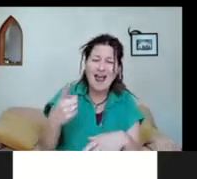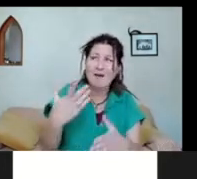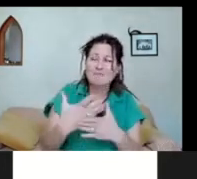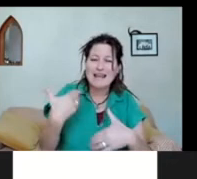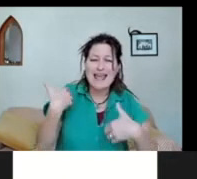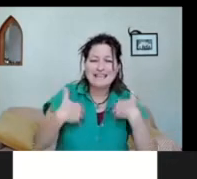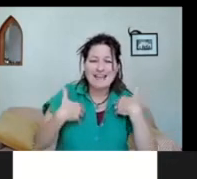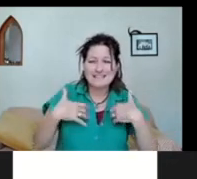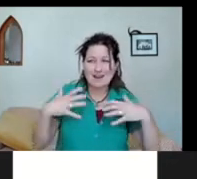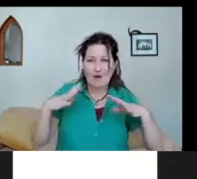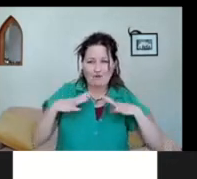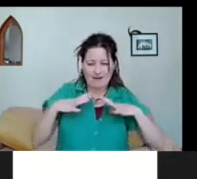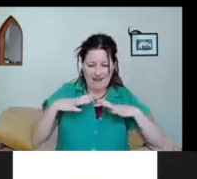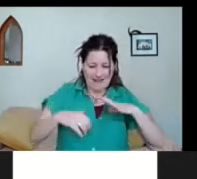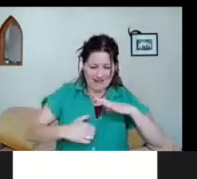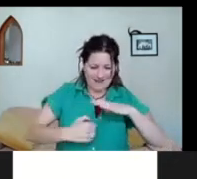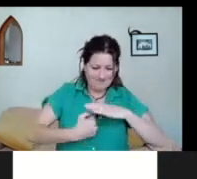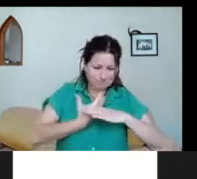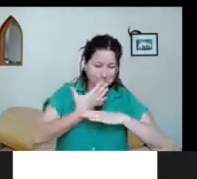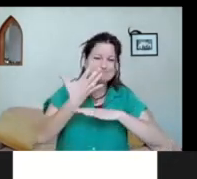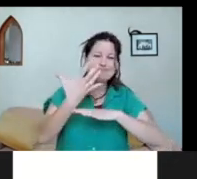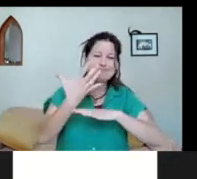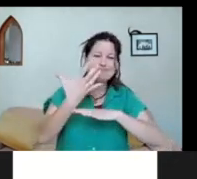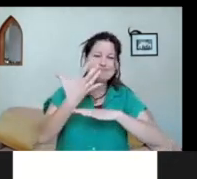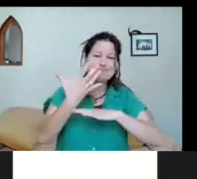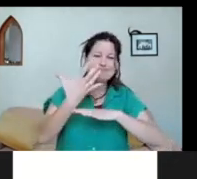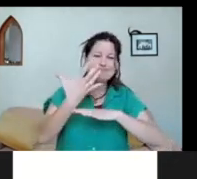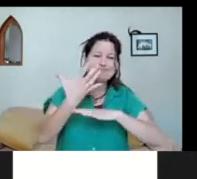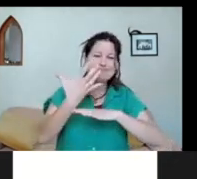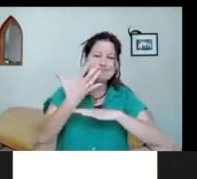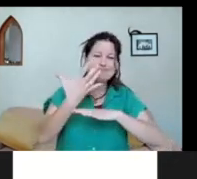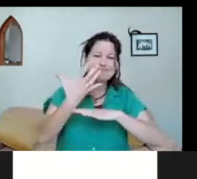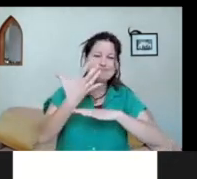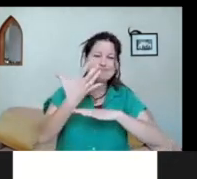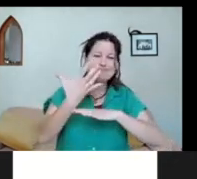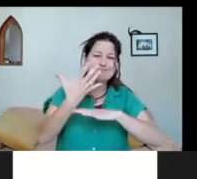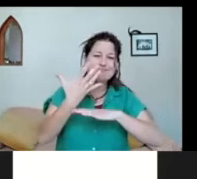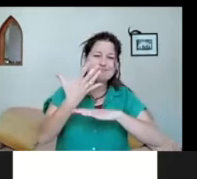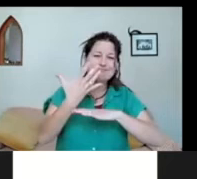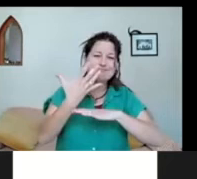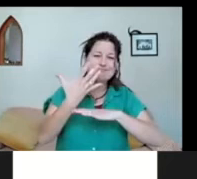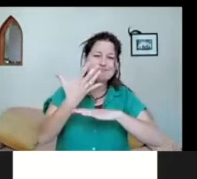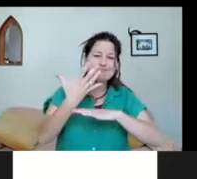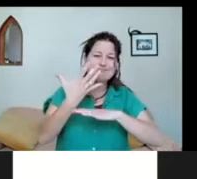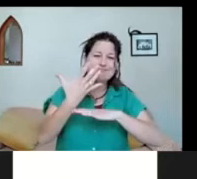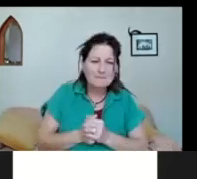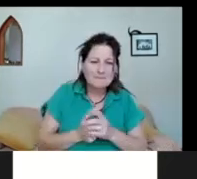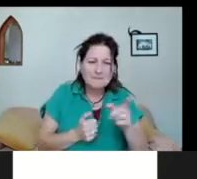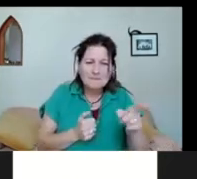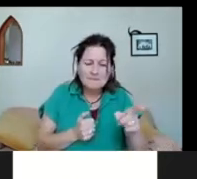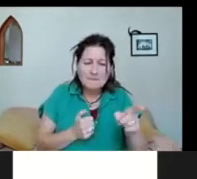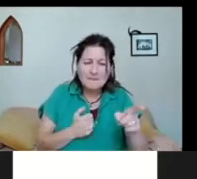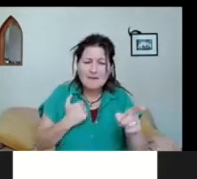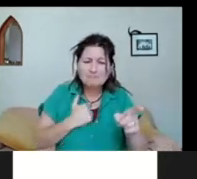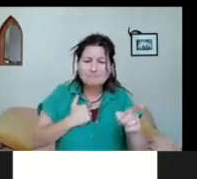already some connection happening in this Zoom chat. I'm not sure. Pinny she's sorry to